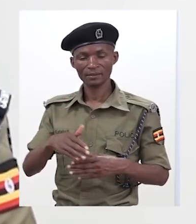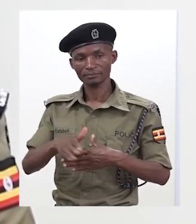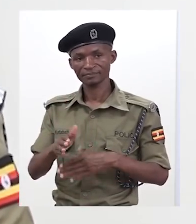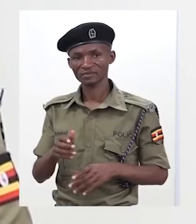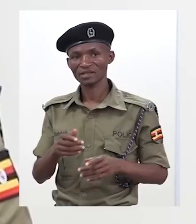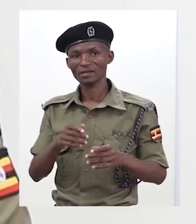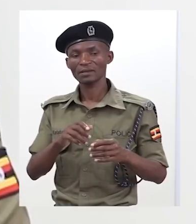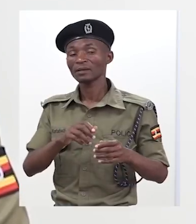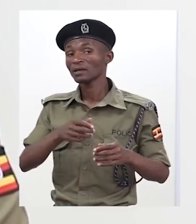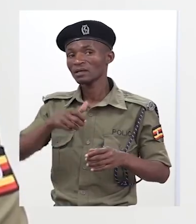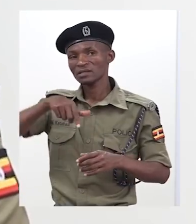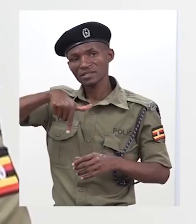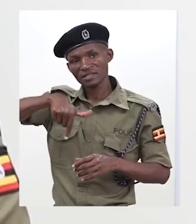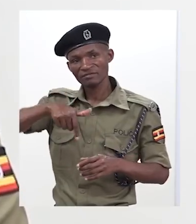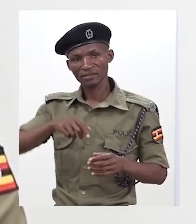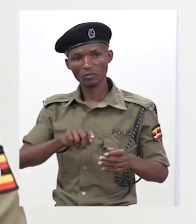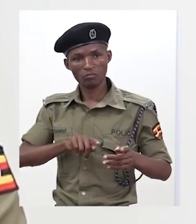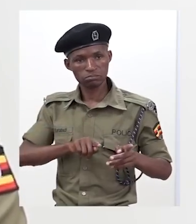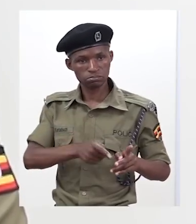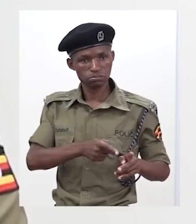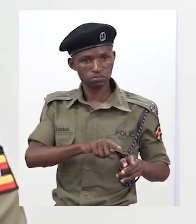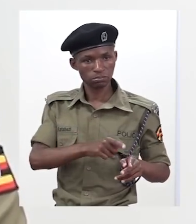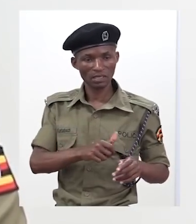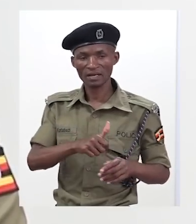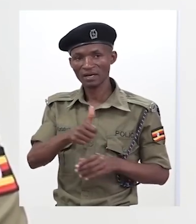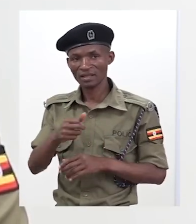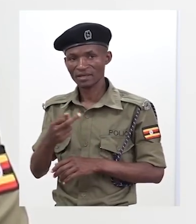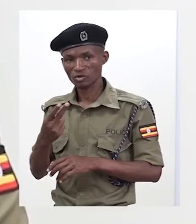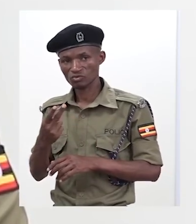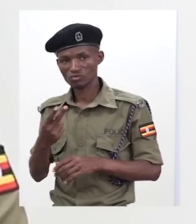grills. And then there were two cars that had been resprayed